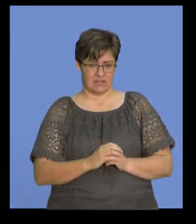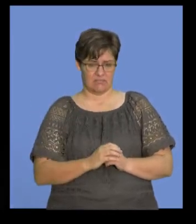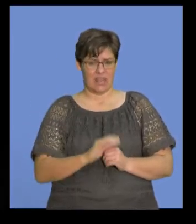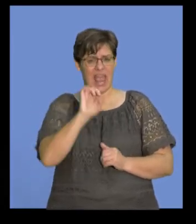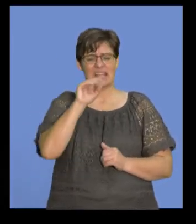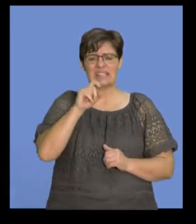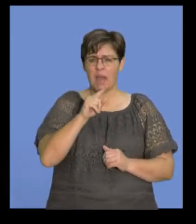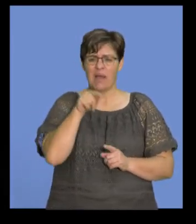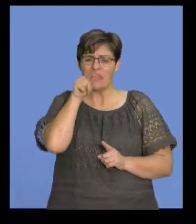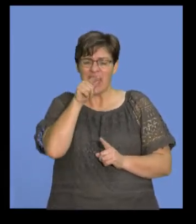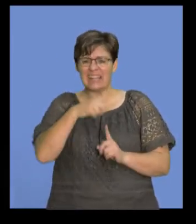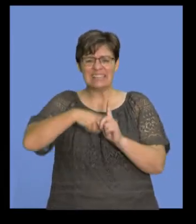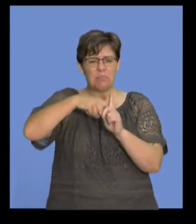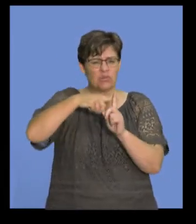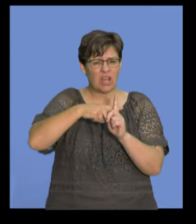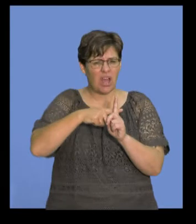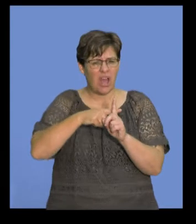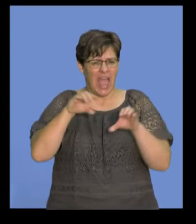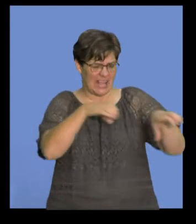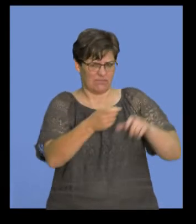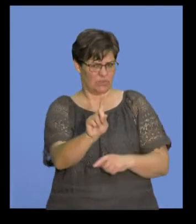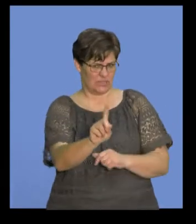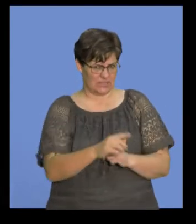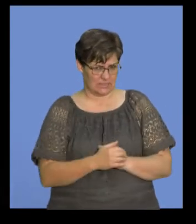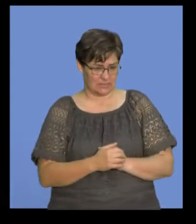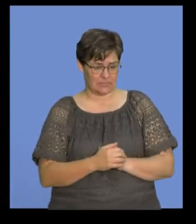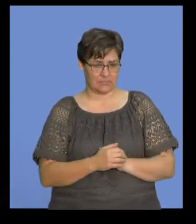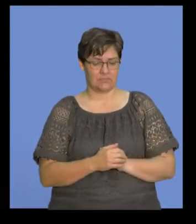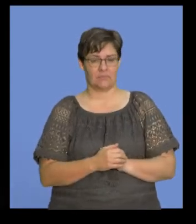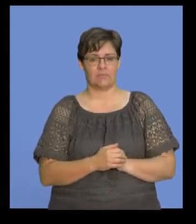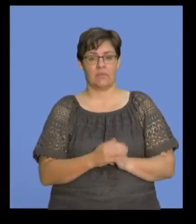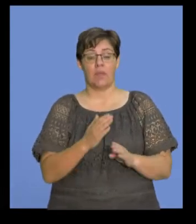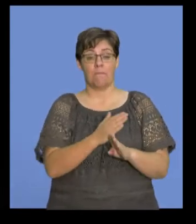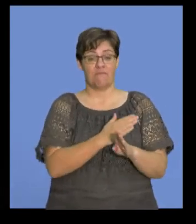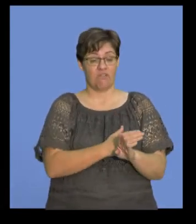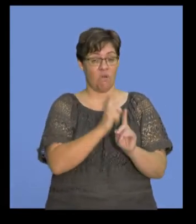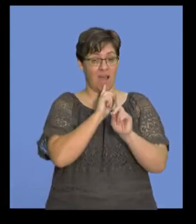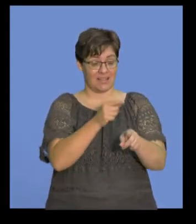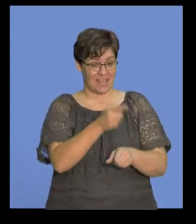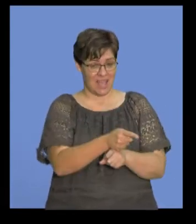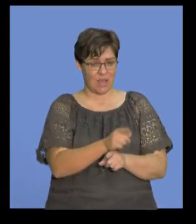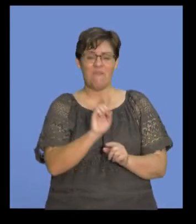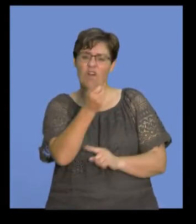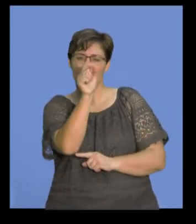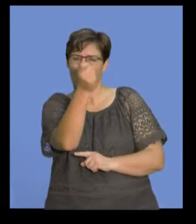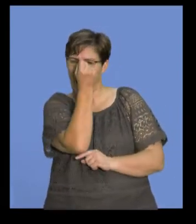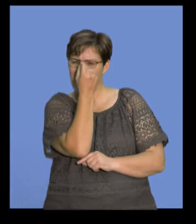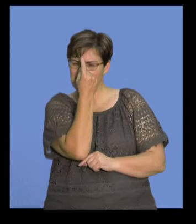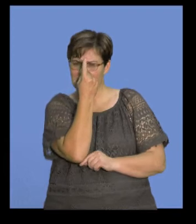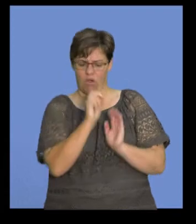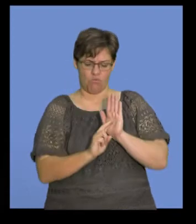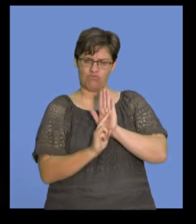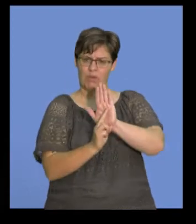enzyme activity at that specific temperature? So before we get into that question, let's try and understand what is